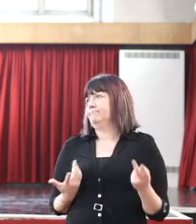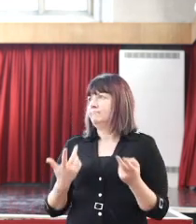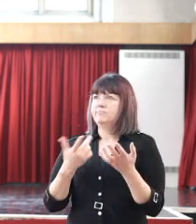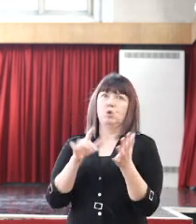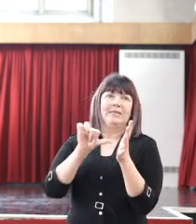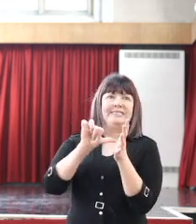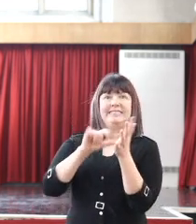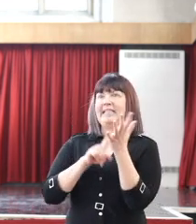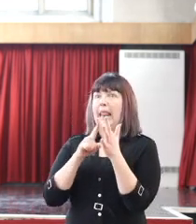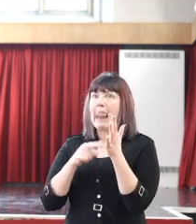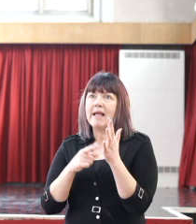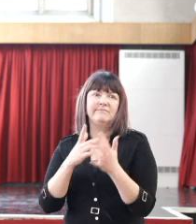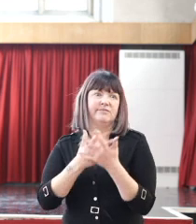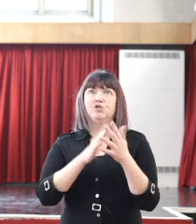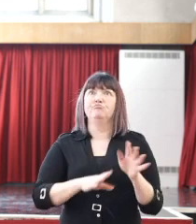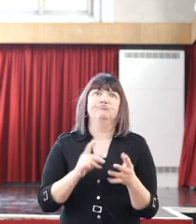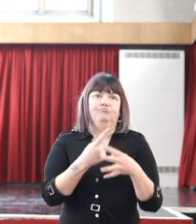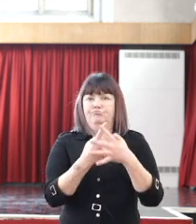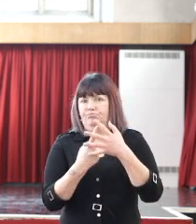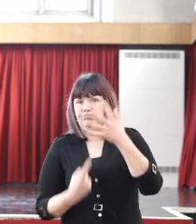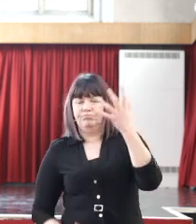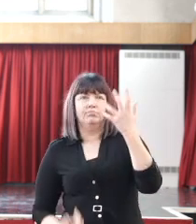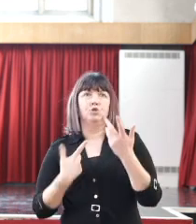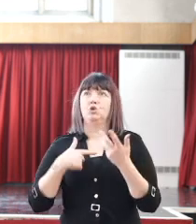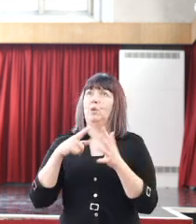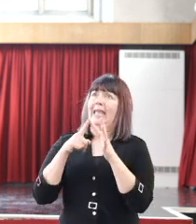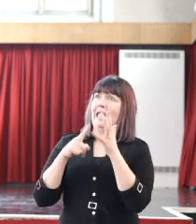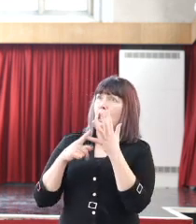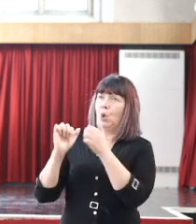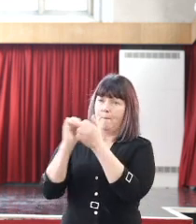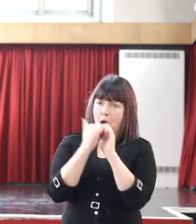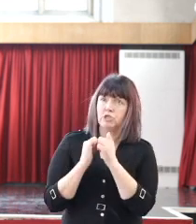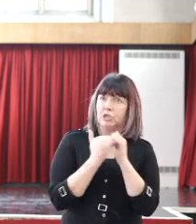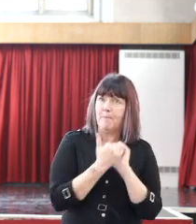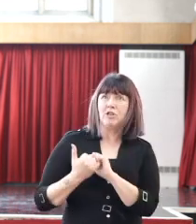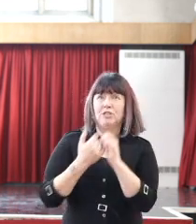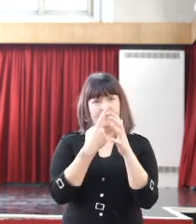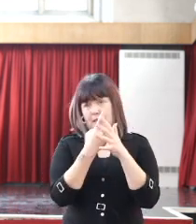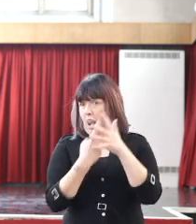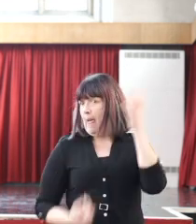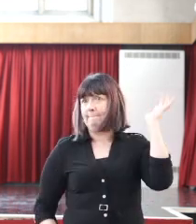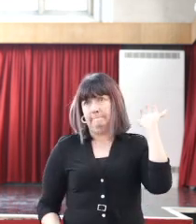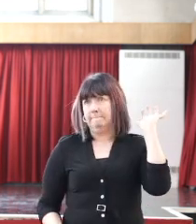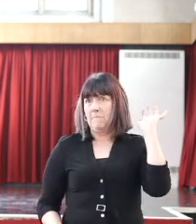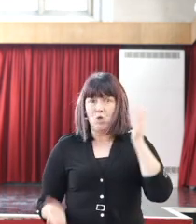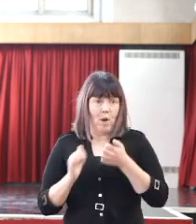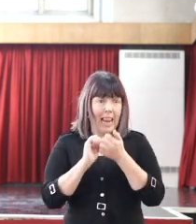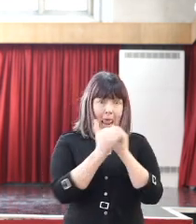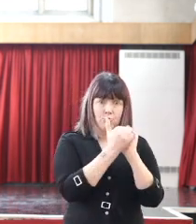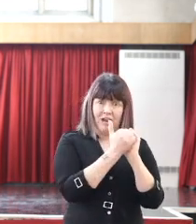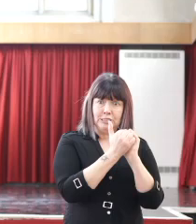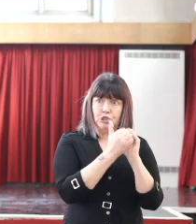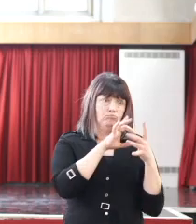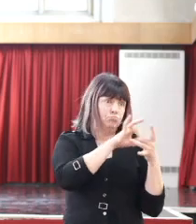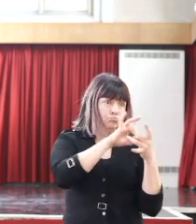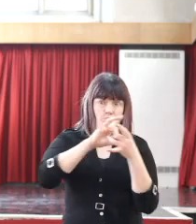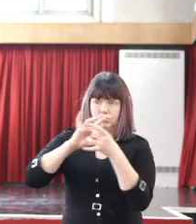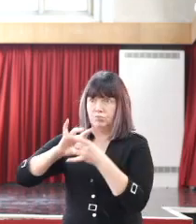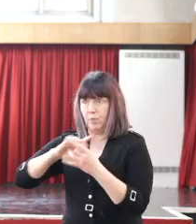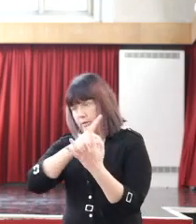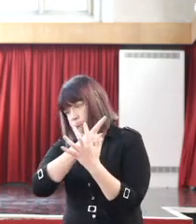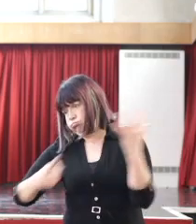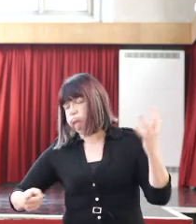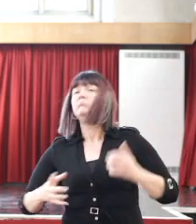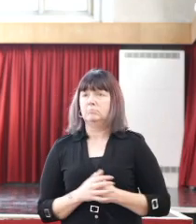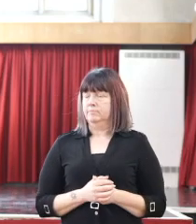to county councils to national levels to the EU partnerships. So the collaborative stretch and sphere of influence of the bid